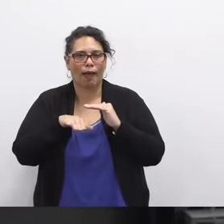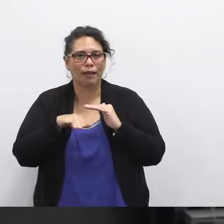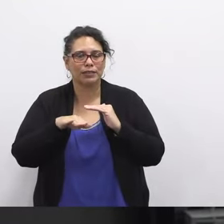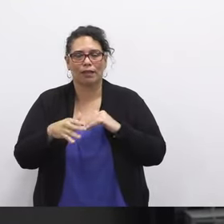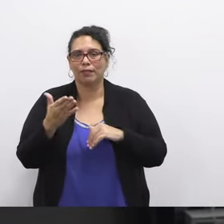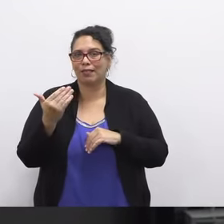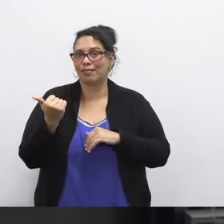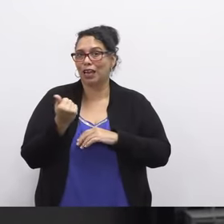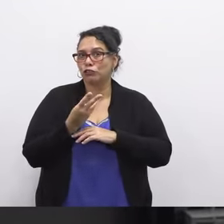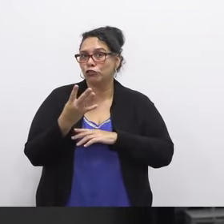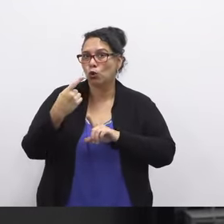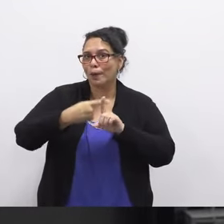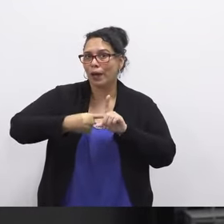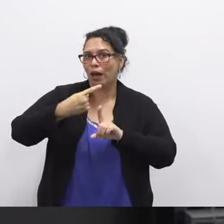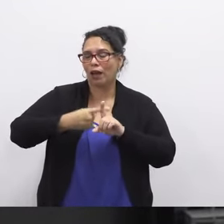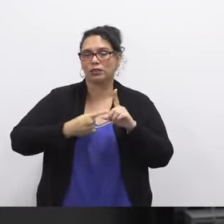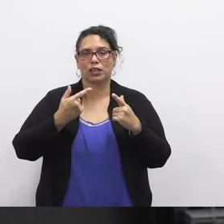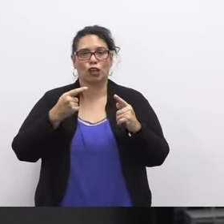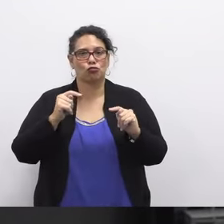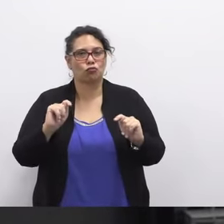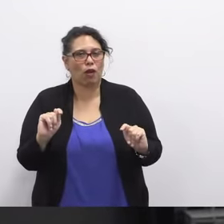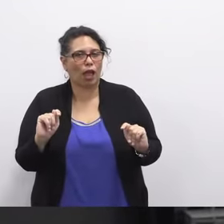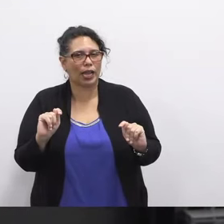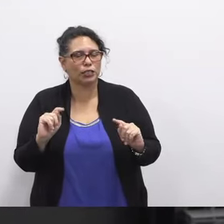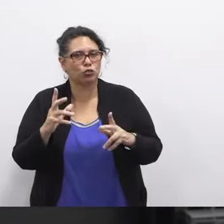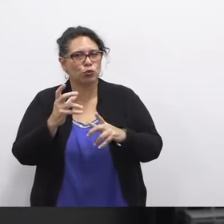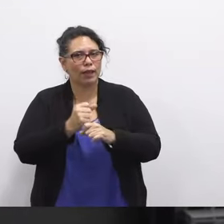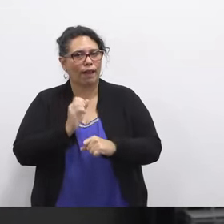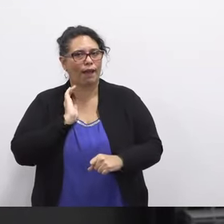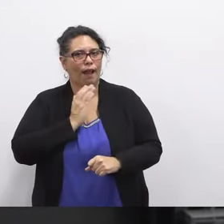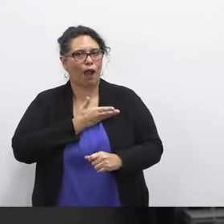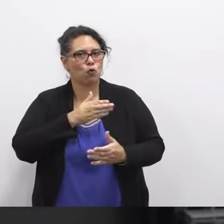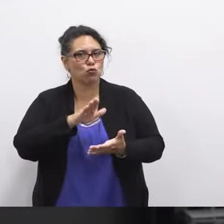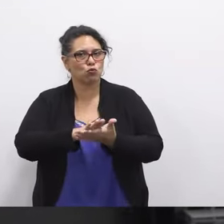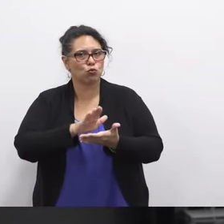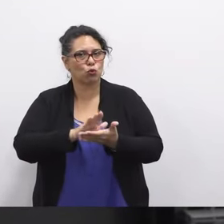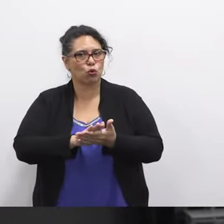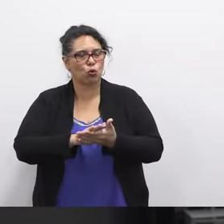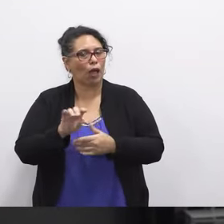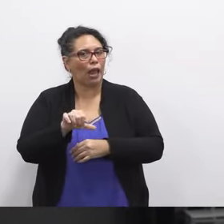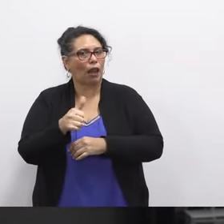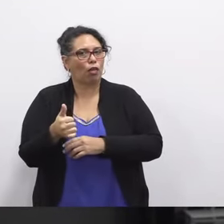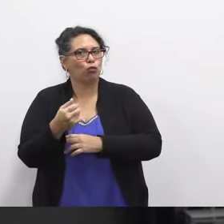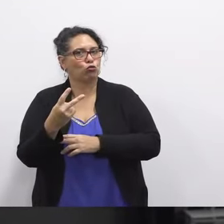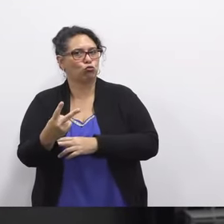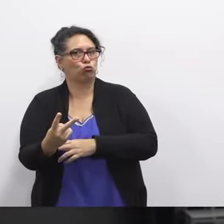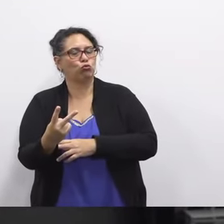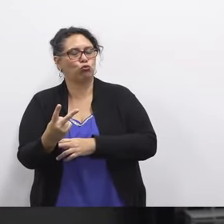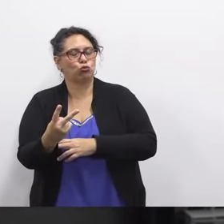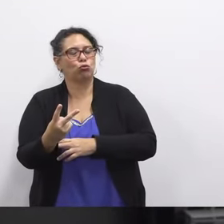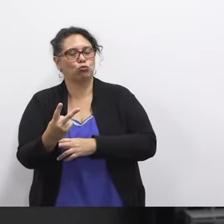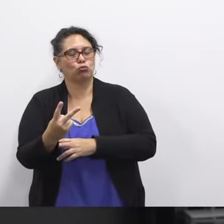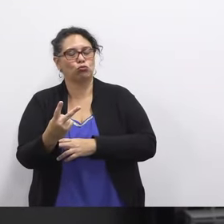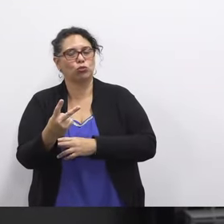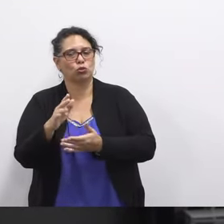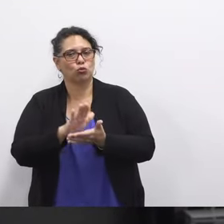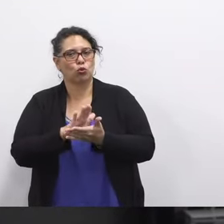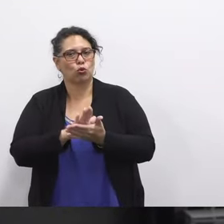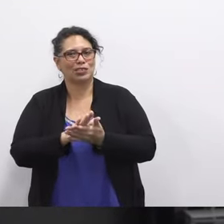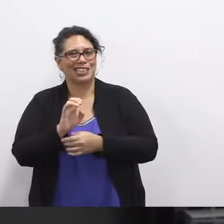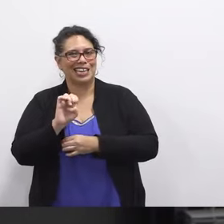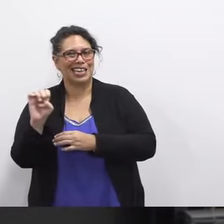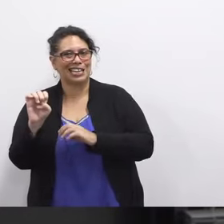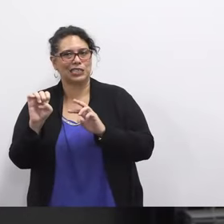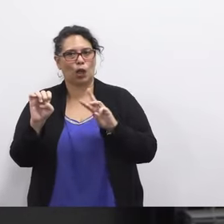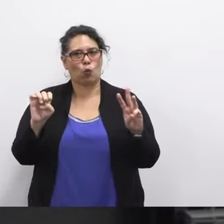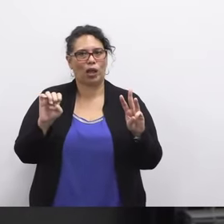the last few months, I've tried to get our school and two school sites that I serve, one in West and one in East Long Beach,